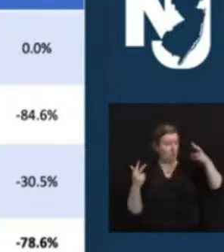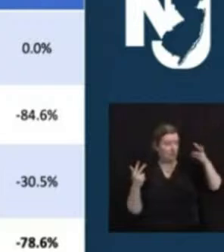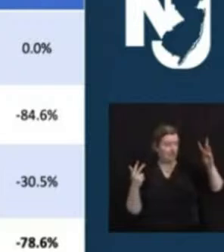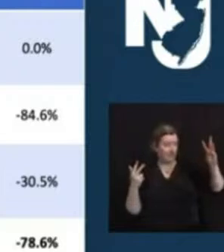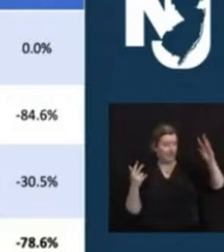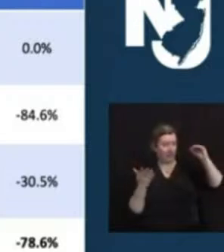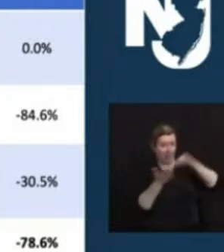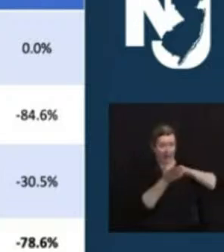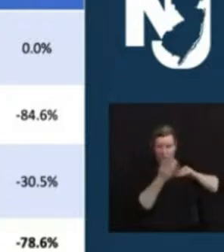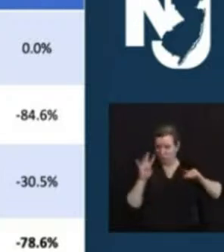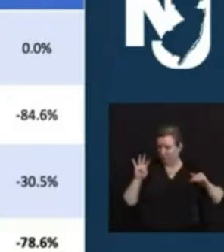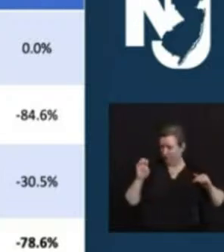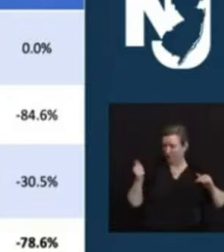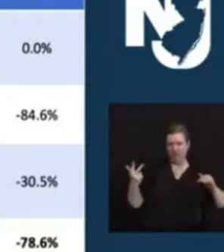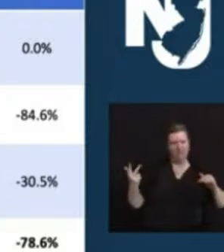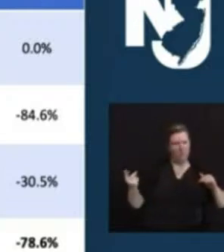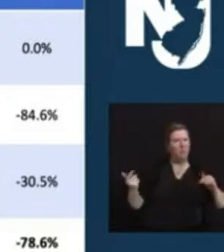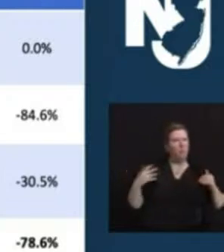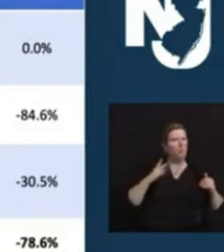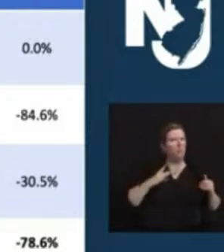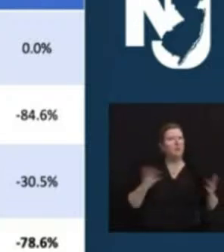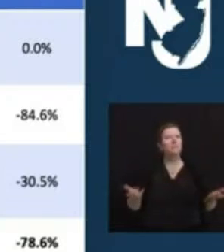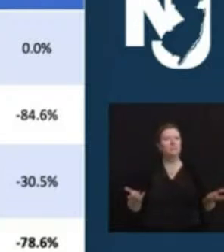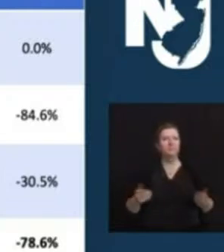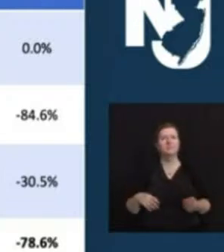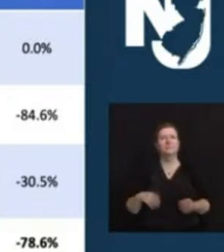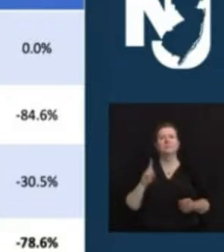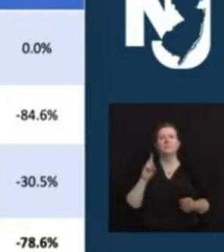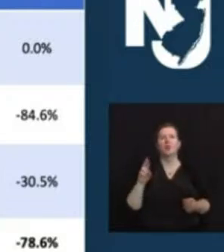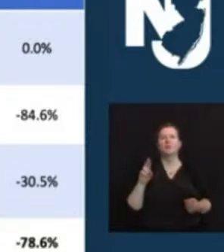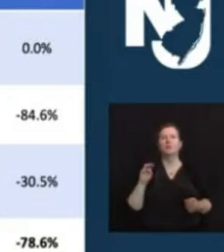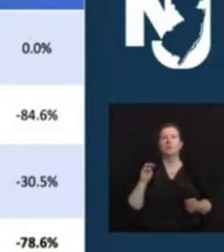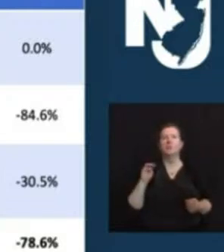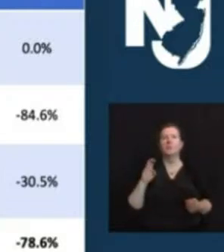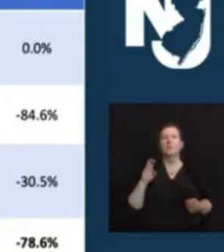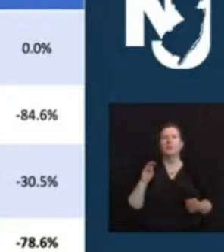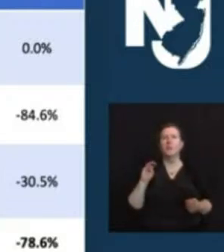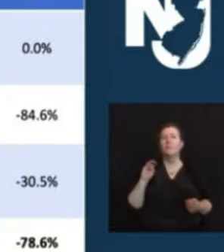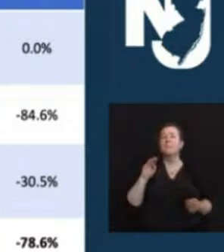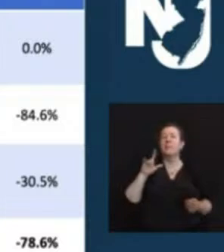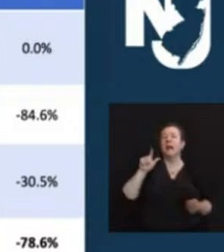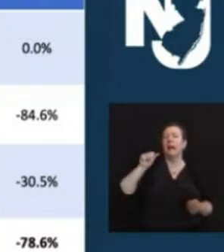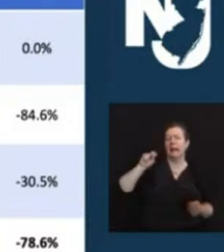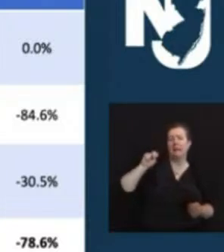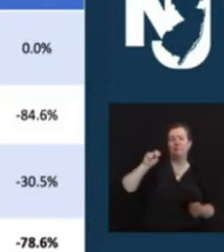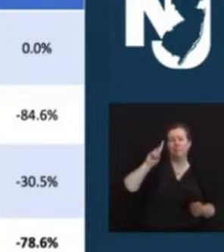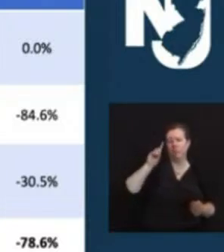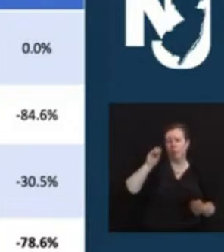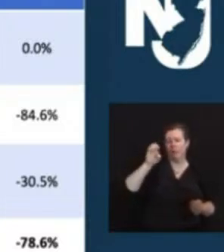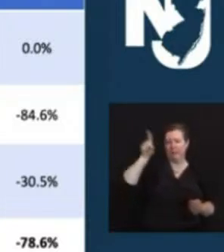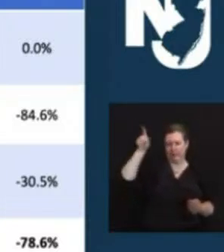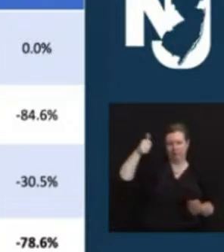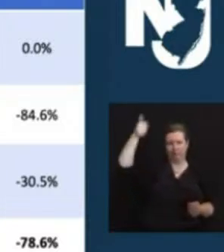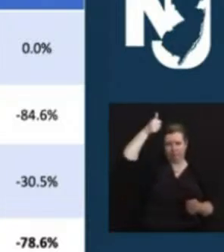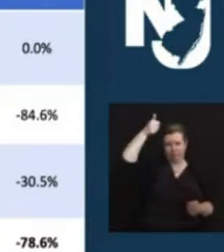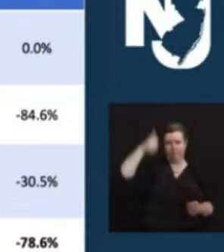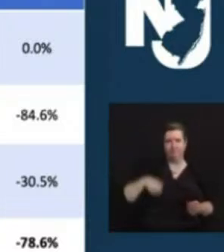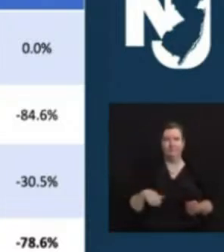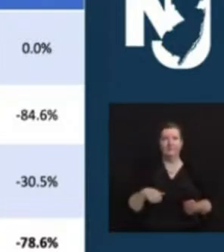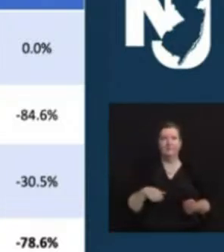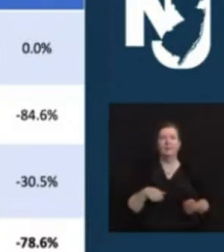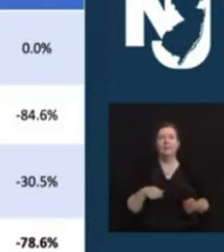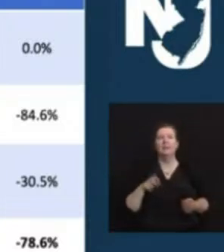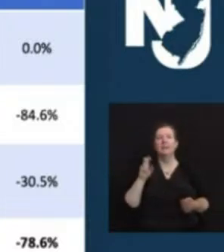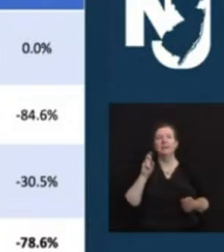Angelica Allen McMillan, and before her, let's remember the great work by Interim Commissioner Kevin Deemer and their team for all they have done